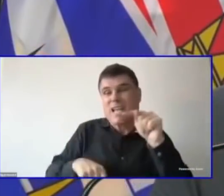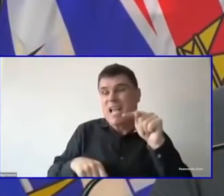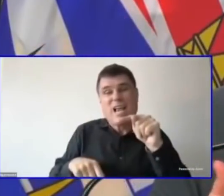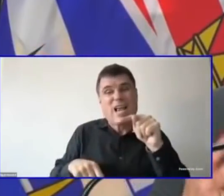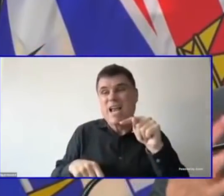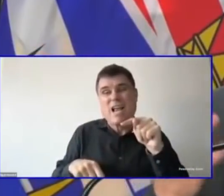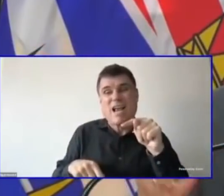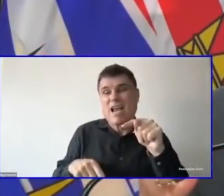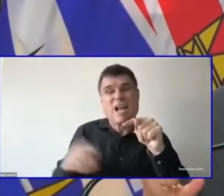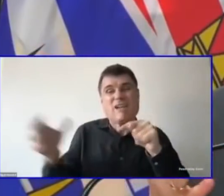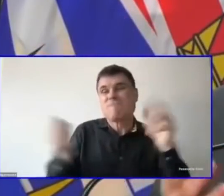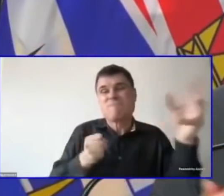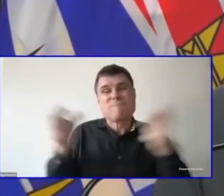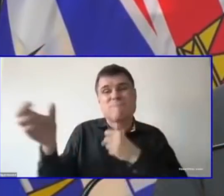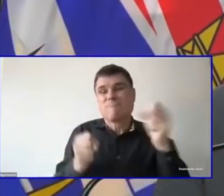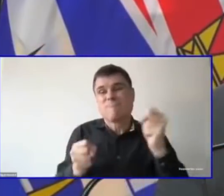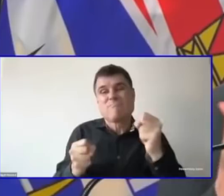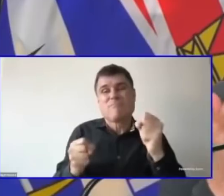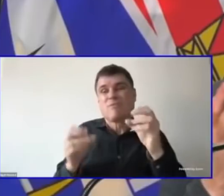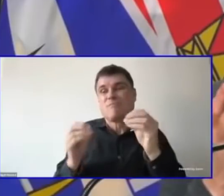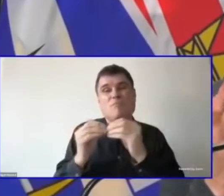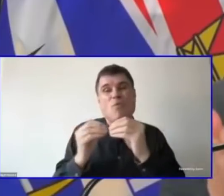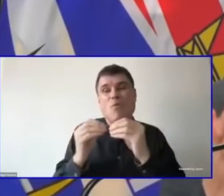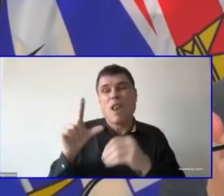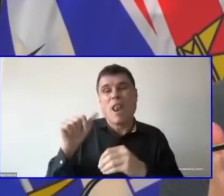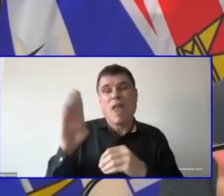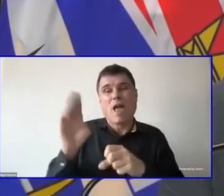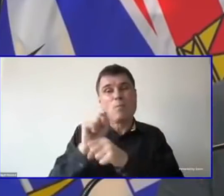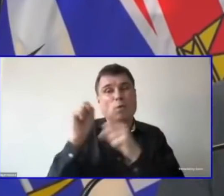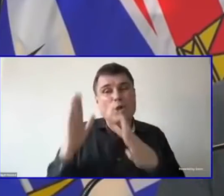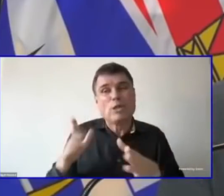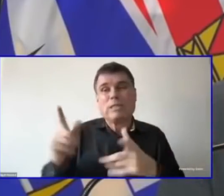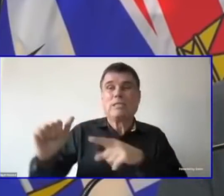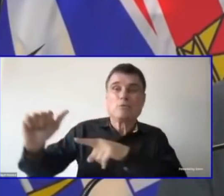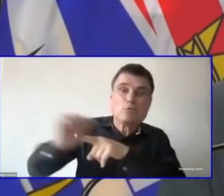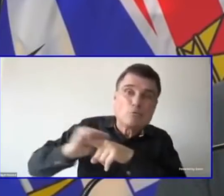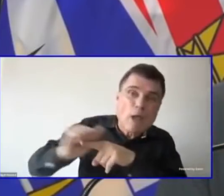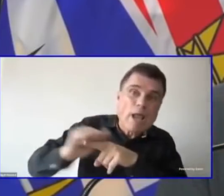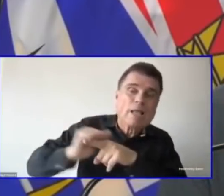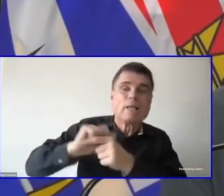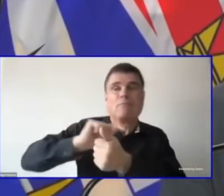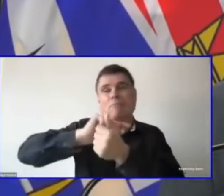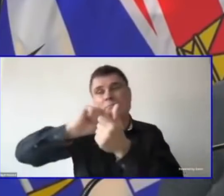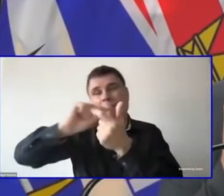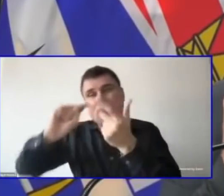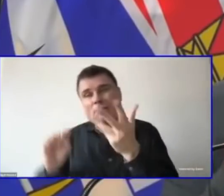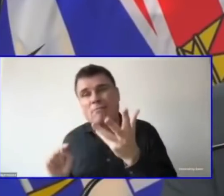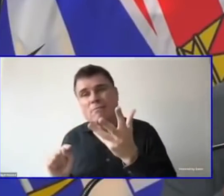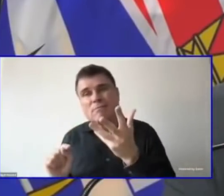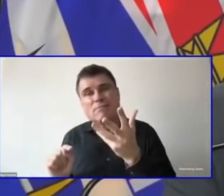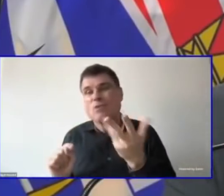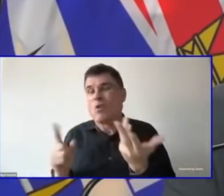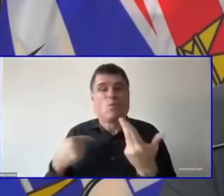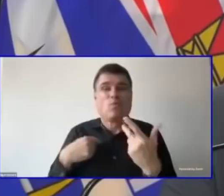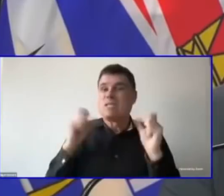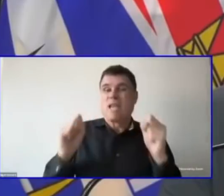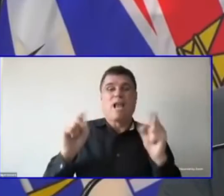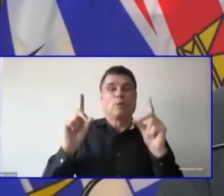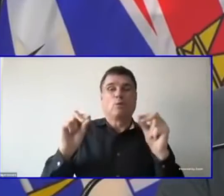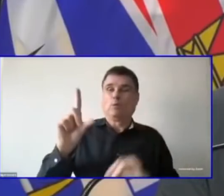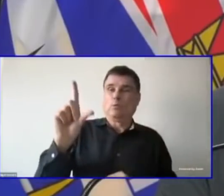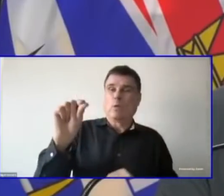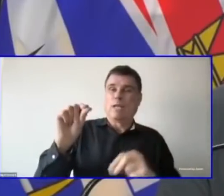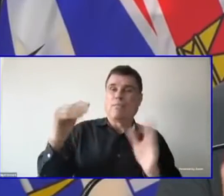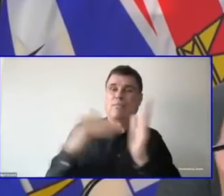work in a lab out of nowhere. And that is part of why we need people to focus on, and we've been saying this from the